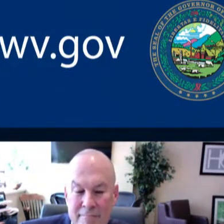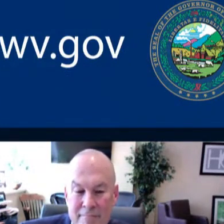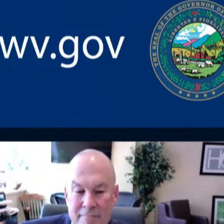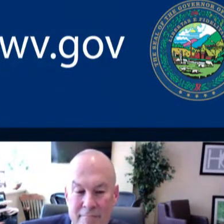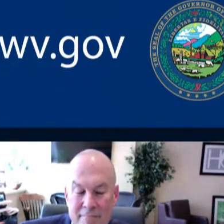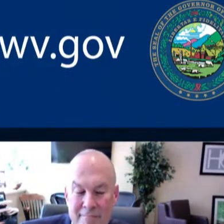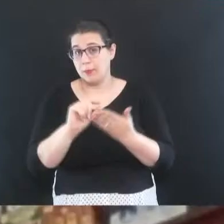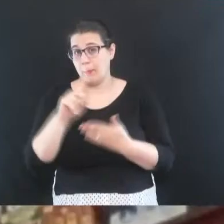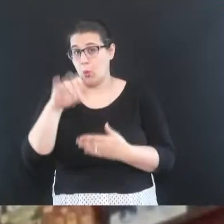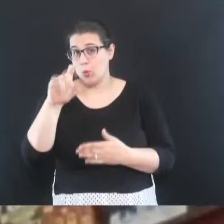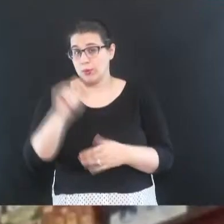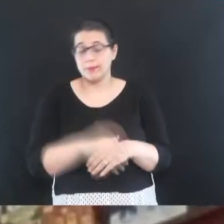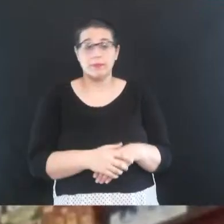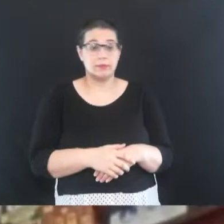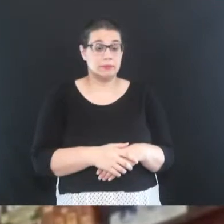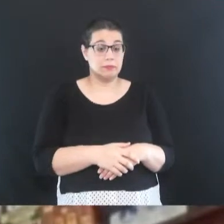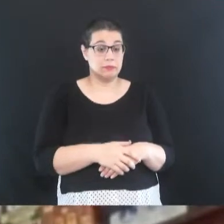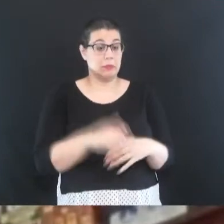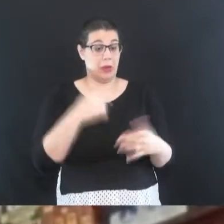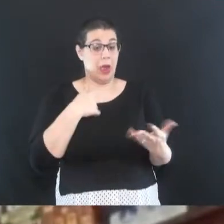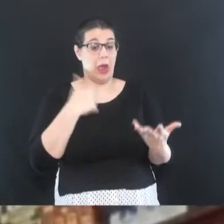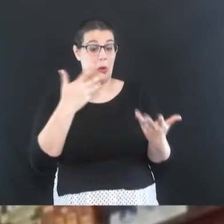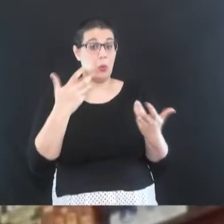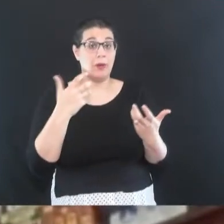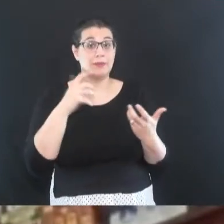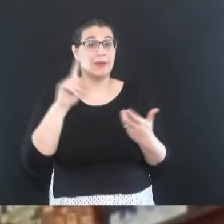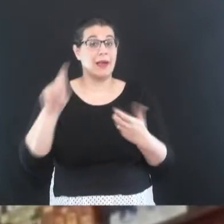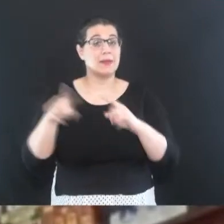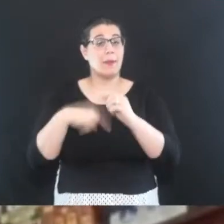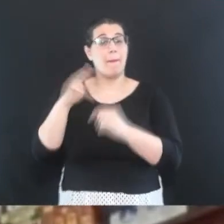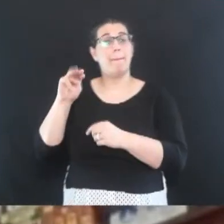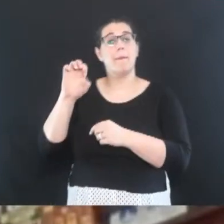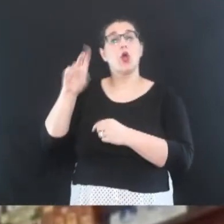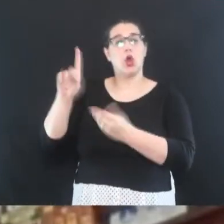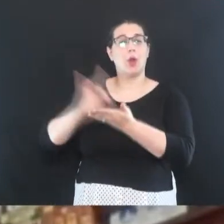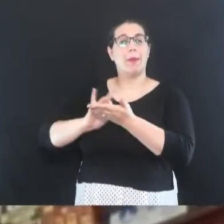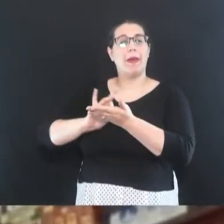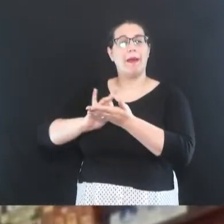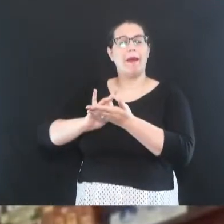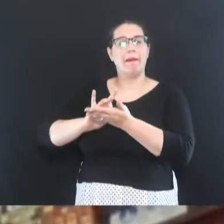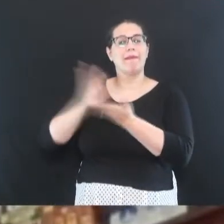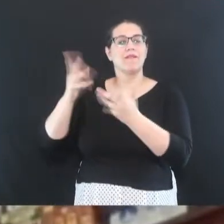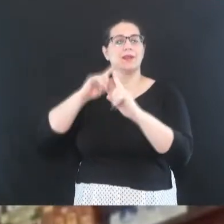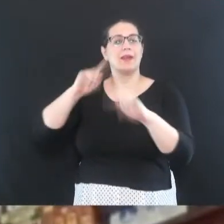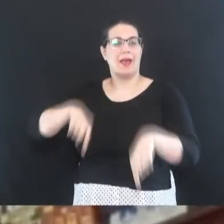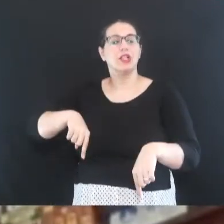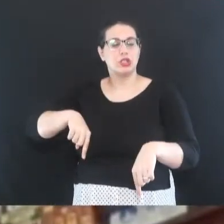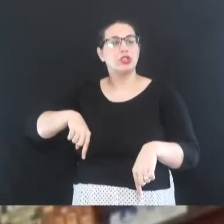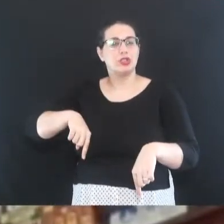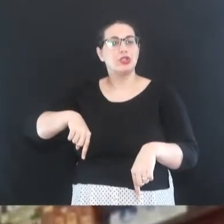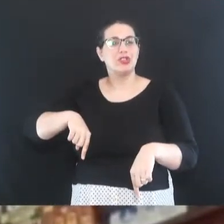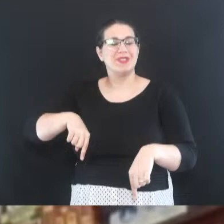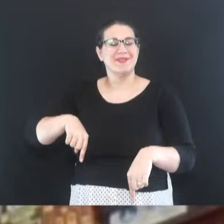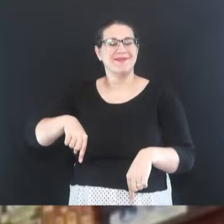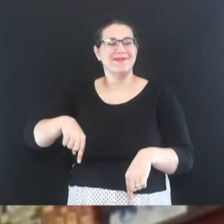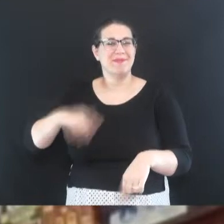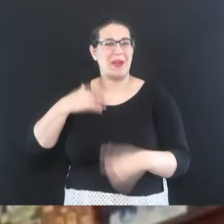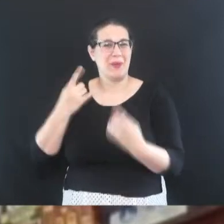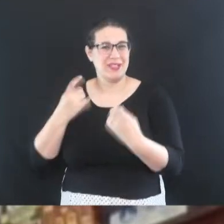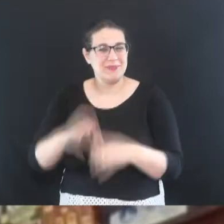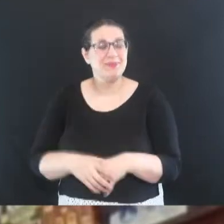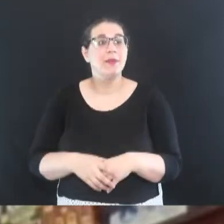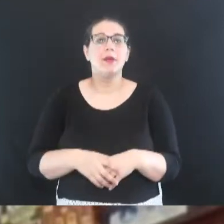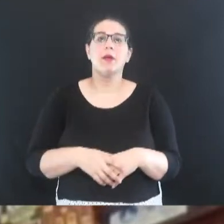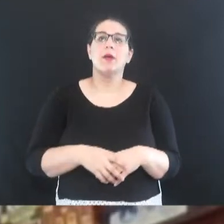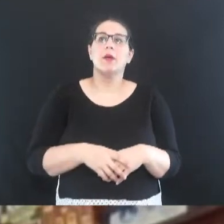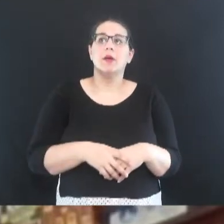Hi, I was going to ask about the Merck pill, and Dr. Marsh answered most of my question, but I'll ask in addition to what he said. Do we